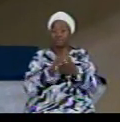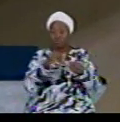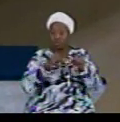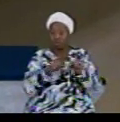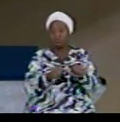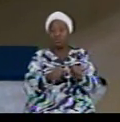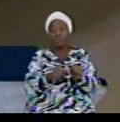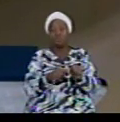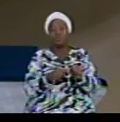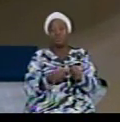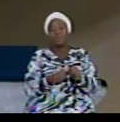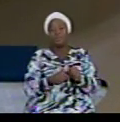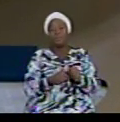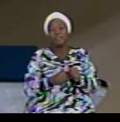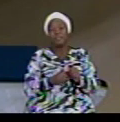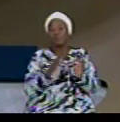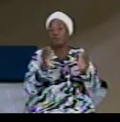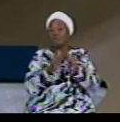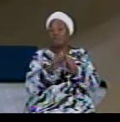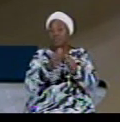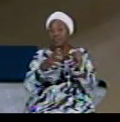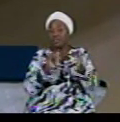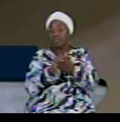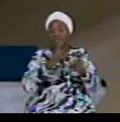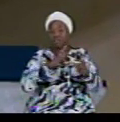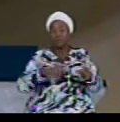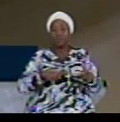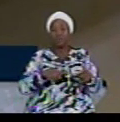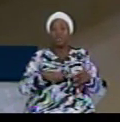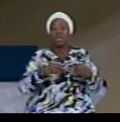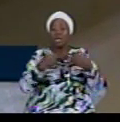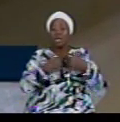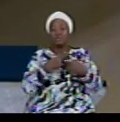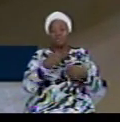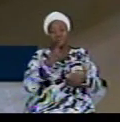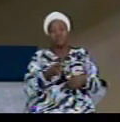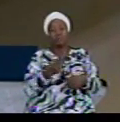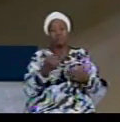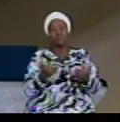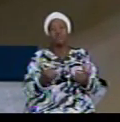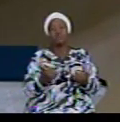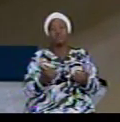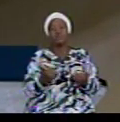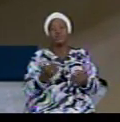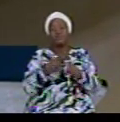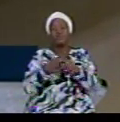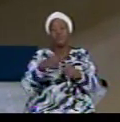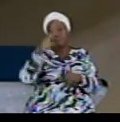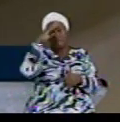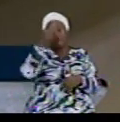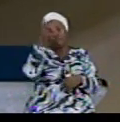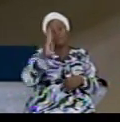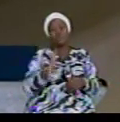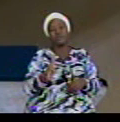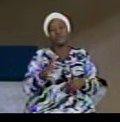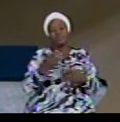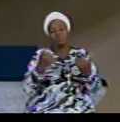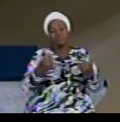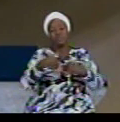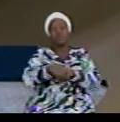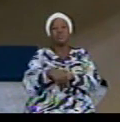with everything that the Lord has told you from the man of God